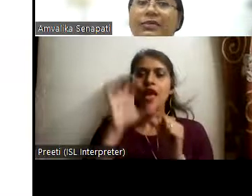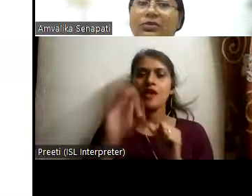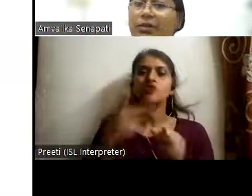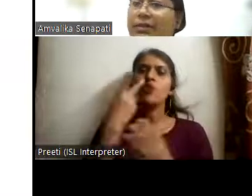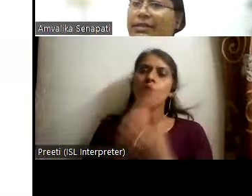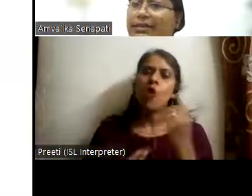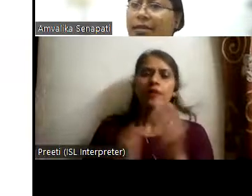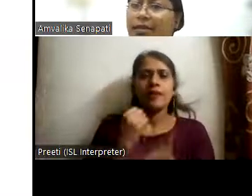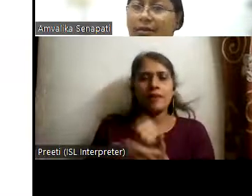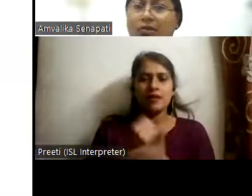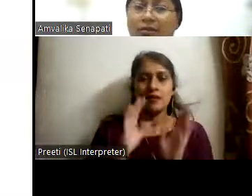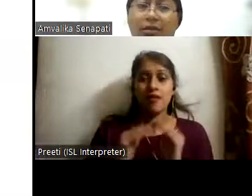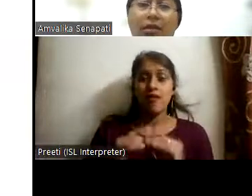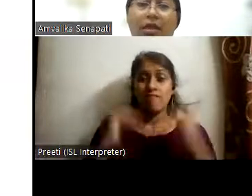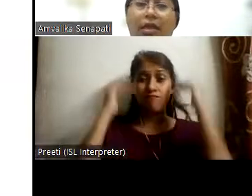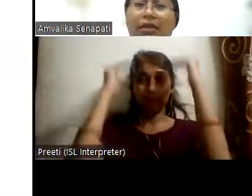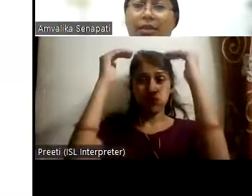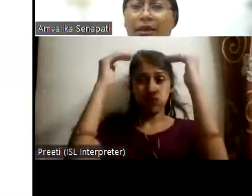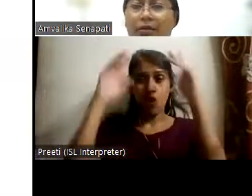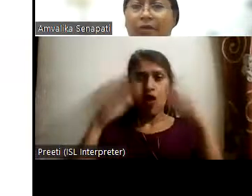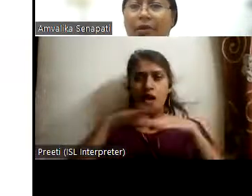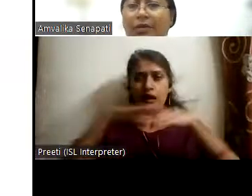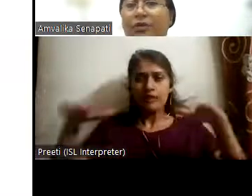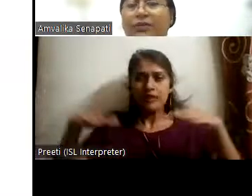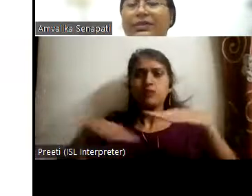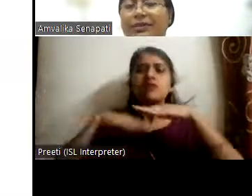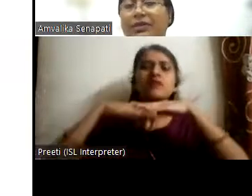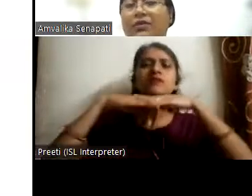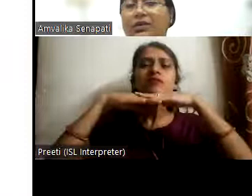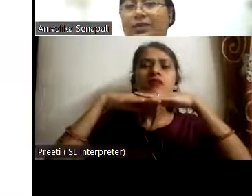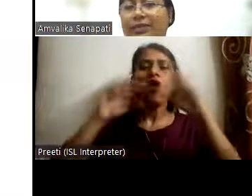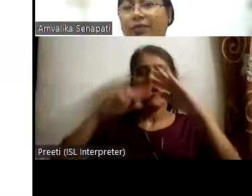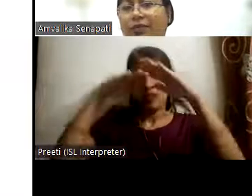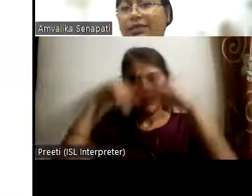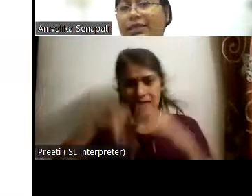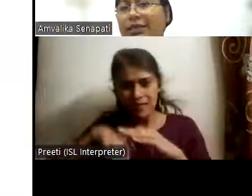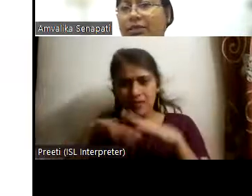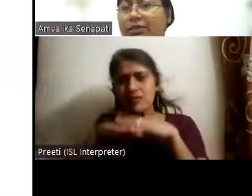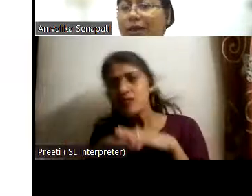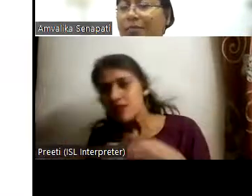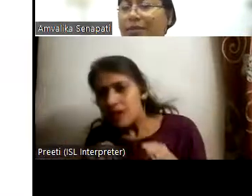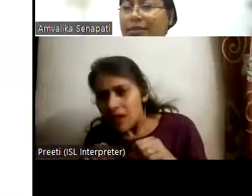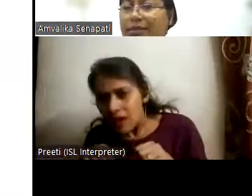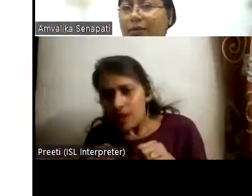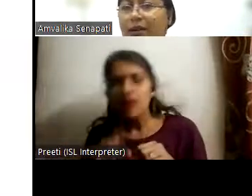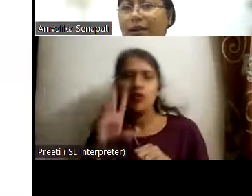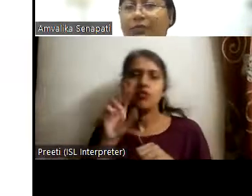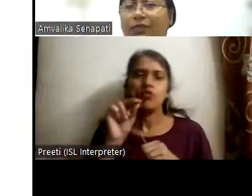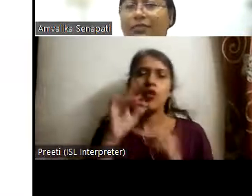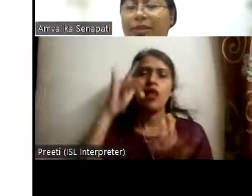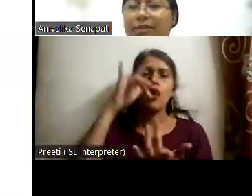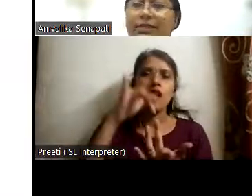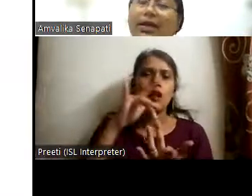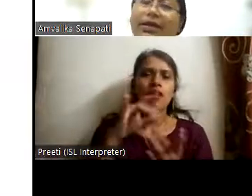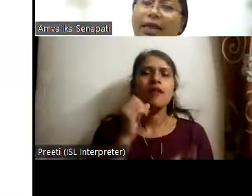also able to access the counter. Here, in both the reception counters, we see that it's one part is at a lower height and